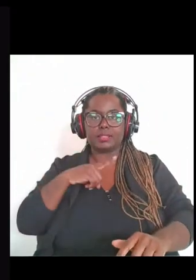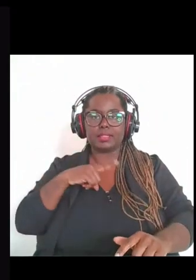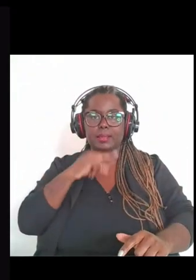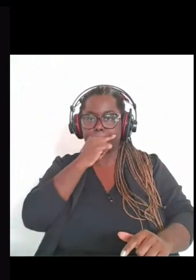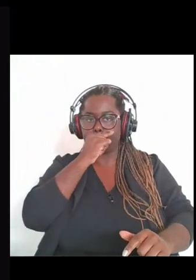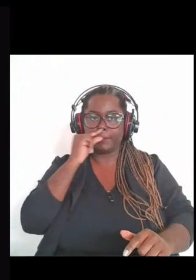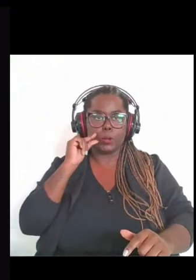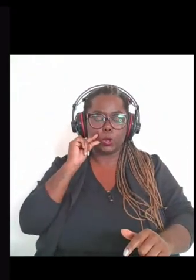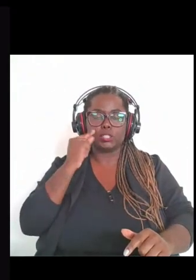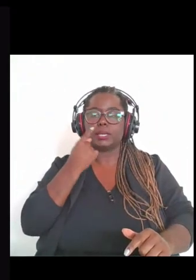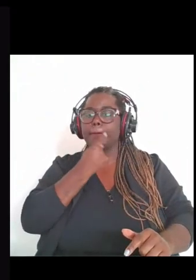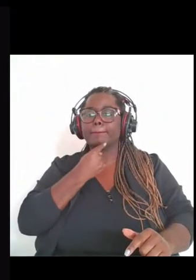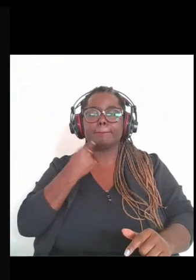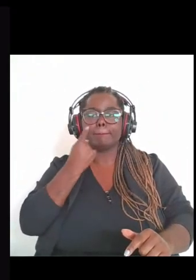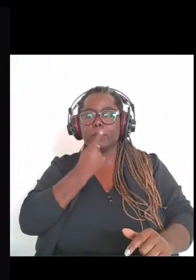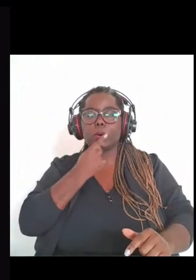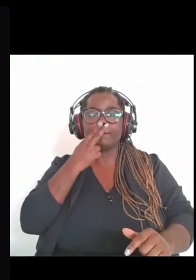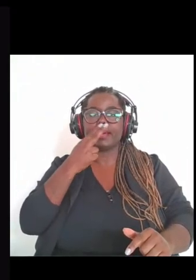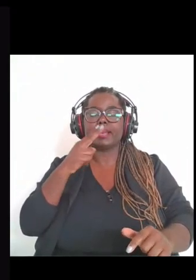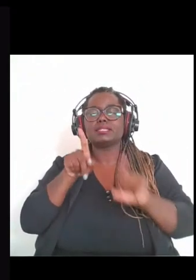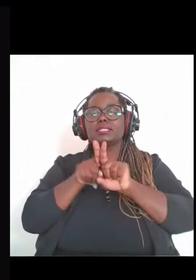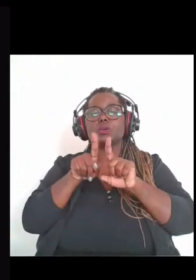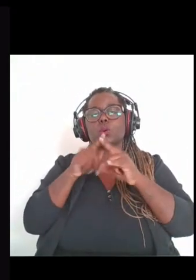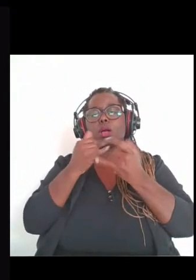lips are red